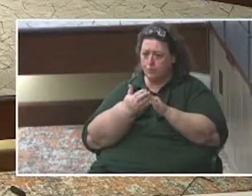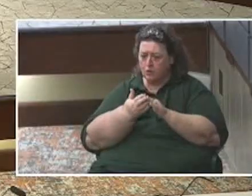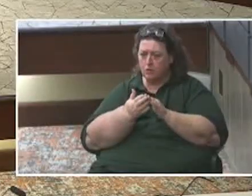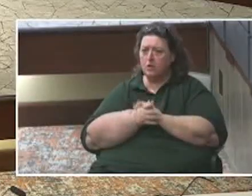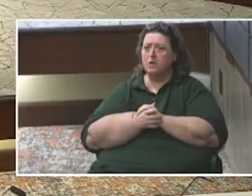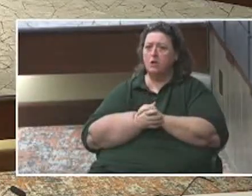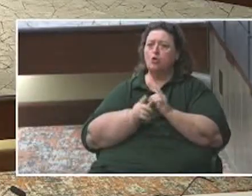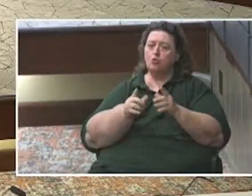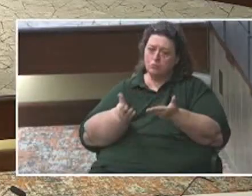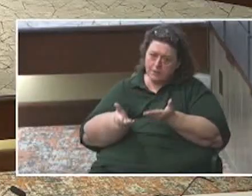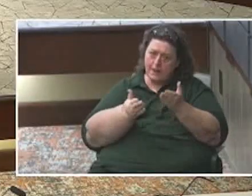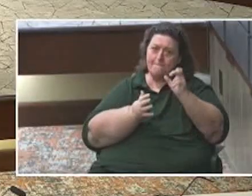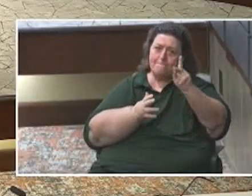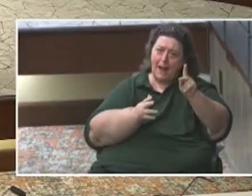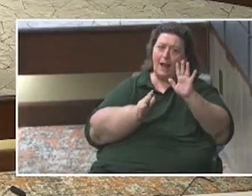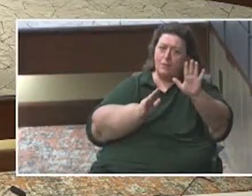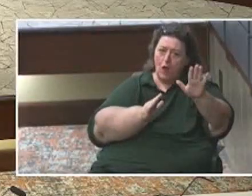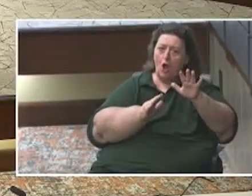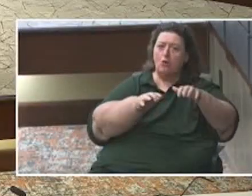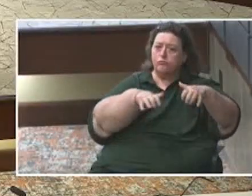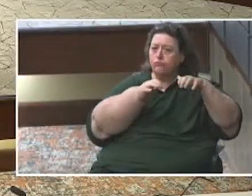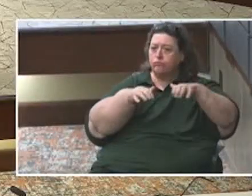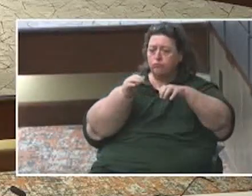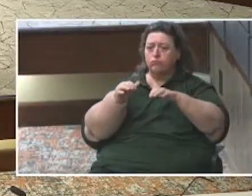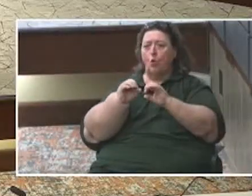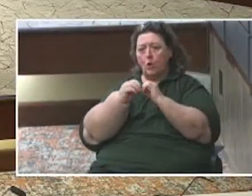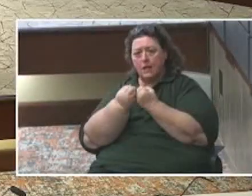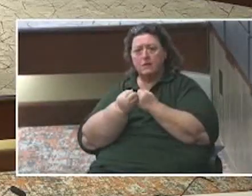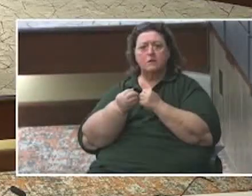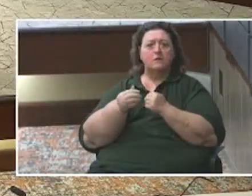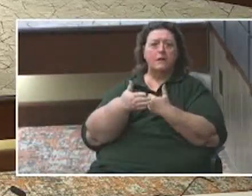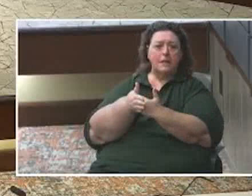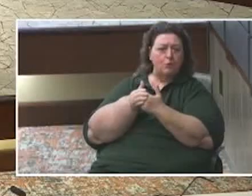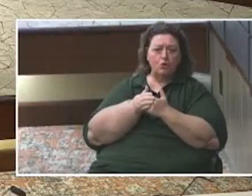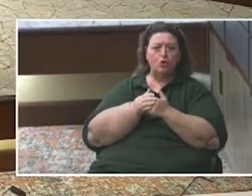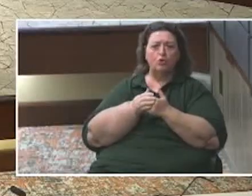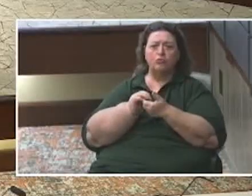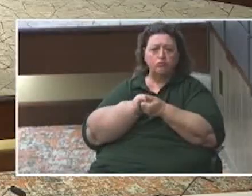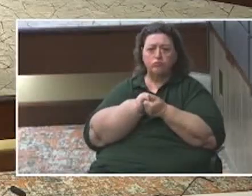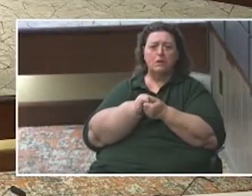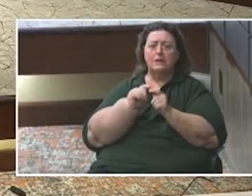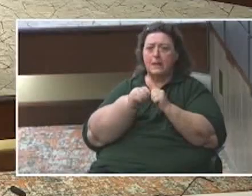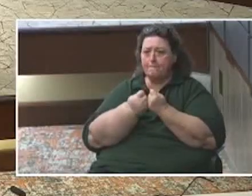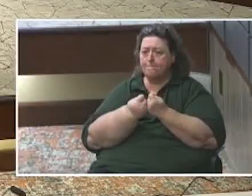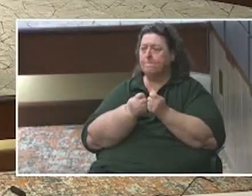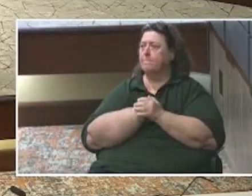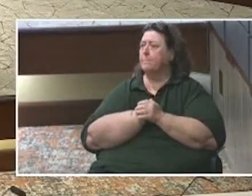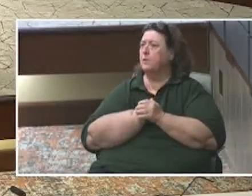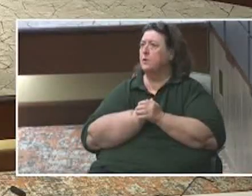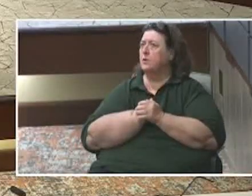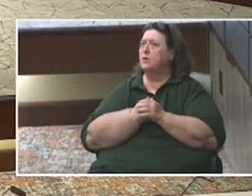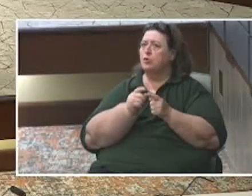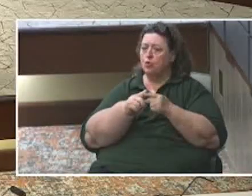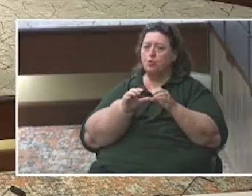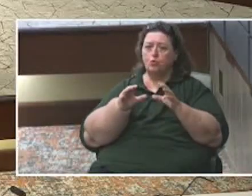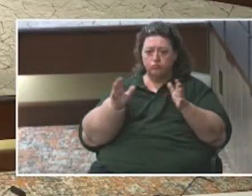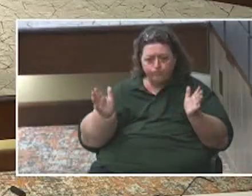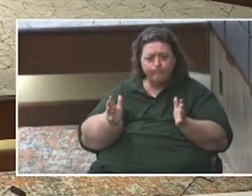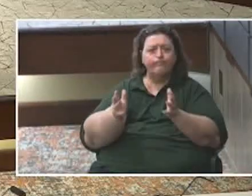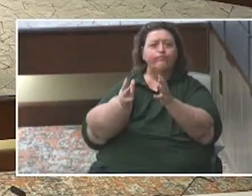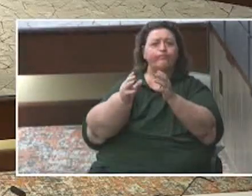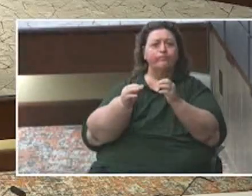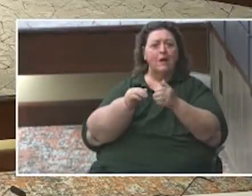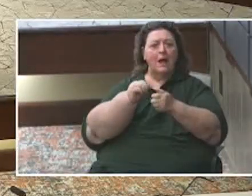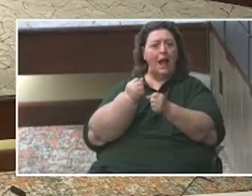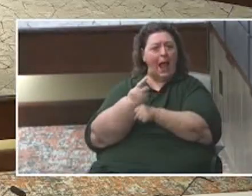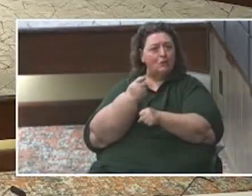to their congregations and organizations. Thank you to the neighborhood engagement team, especially to Crystal Anthony, for putting this annual event together, and to our many